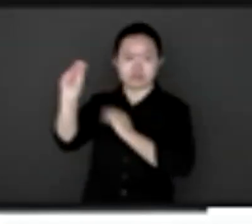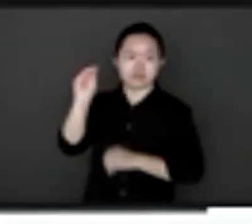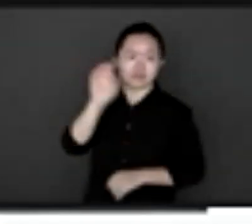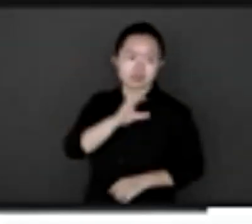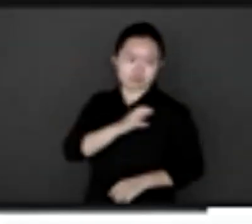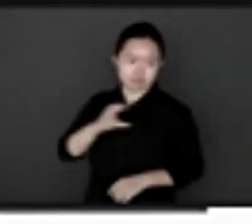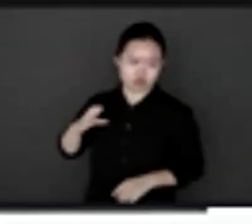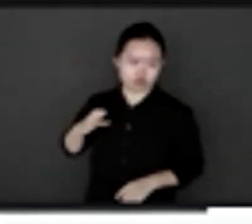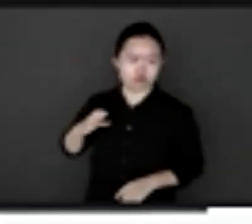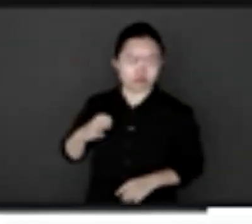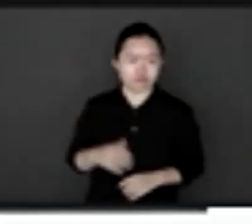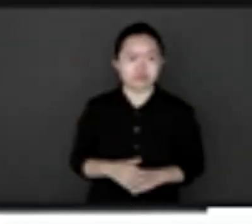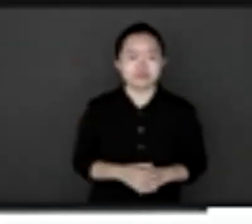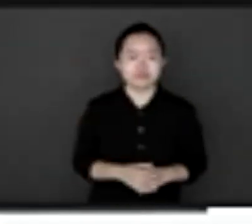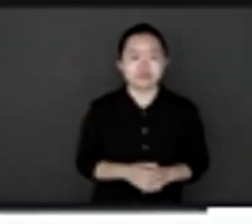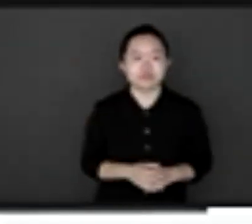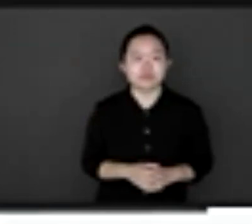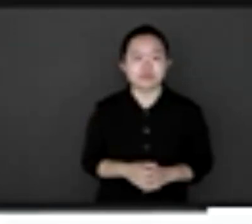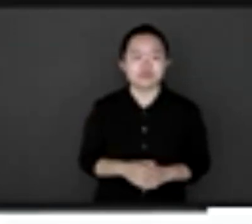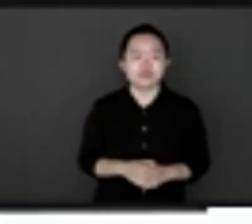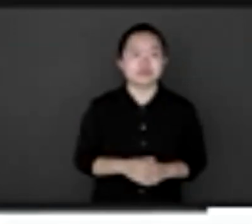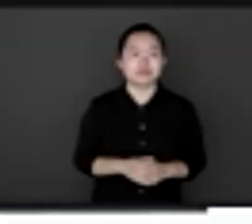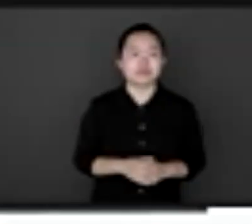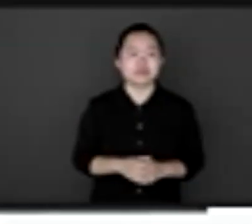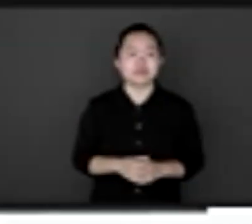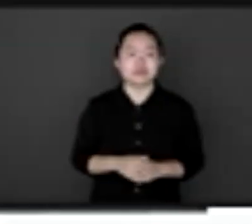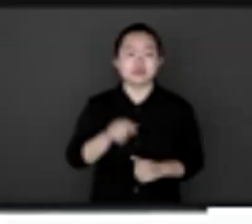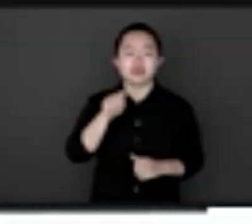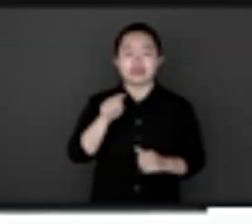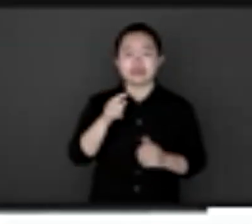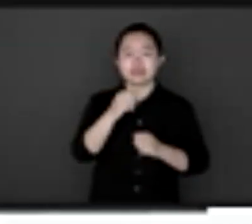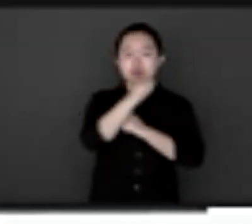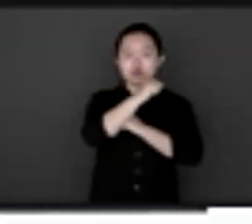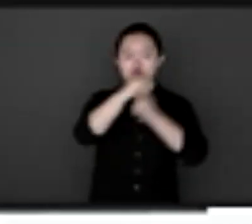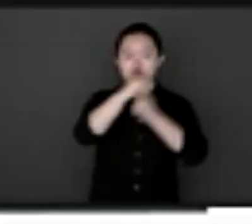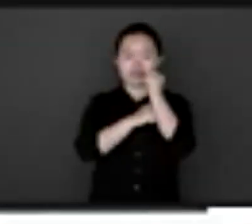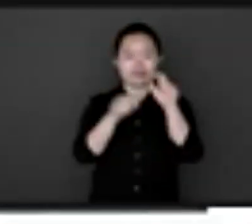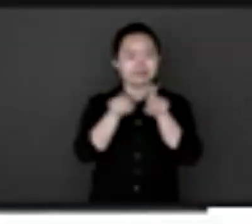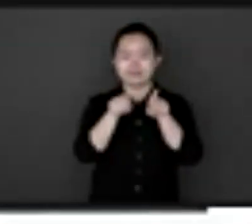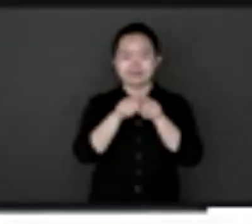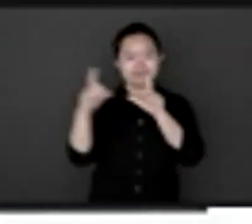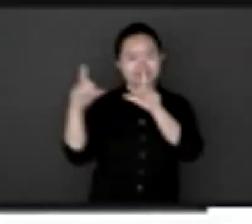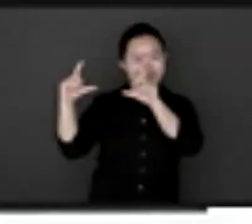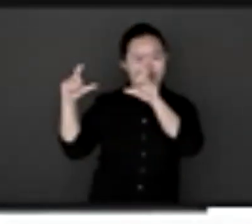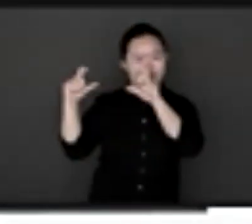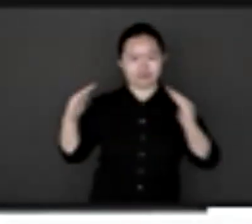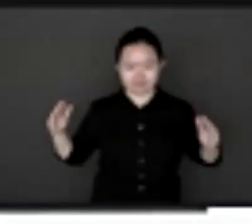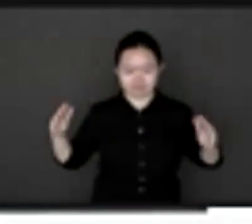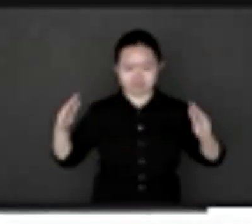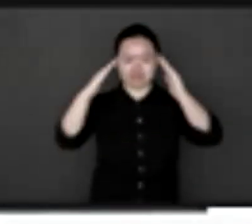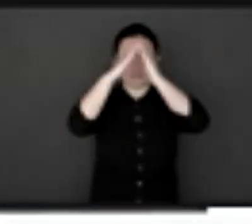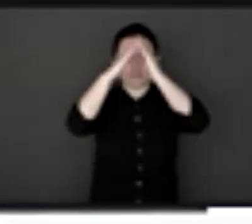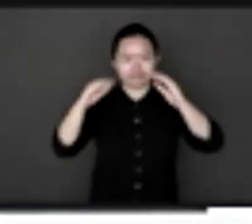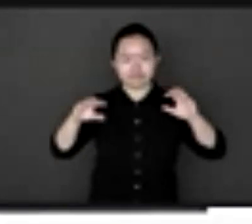In the middle of the pyramid, we have the public sector bodies and bodies governed by public law, meaning all the organizations that are in scope